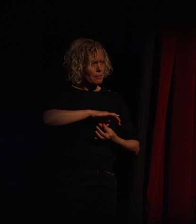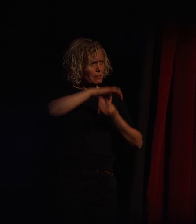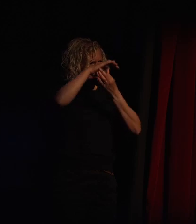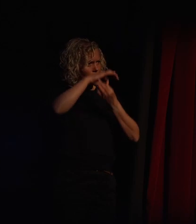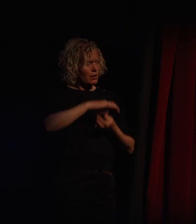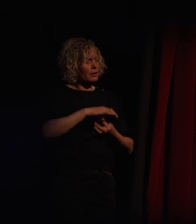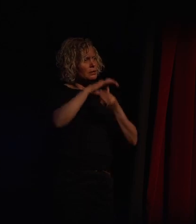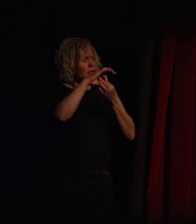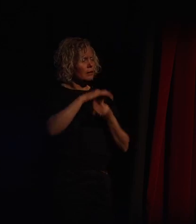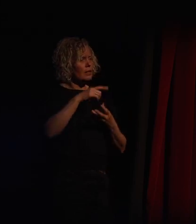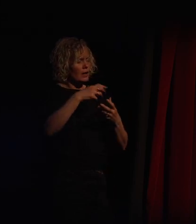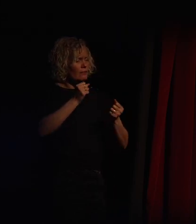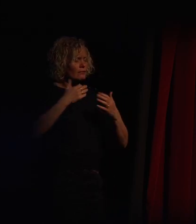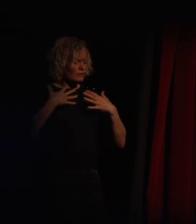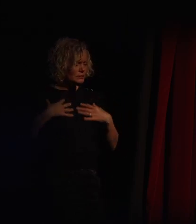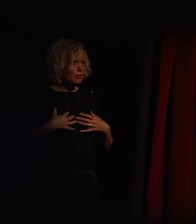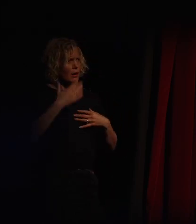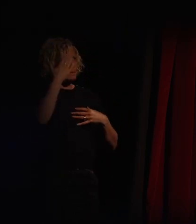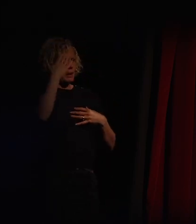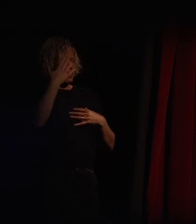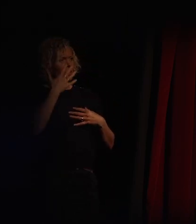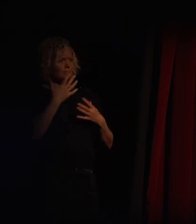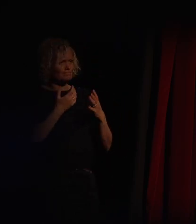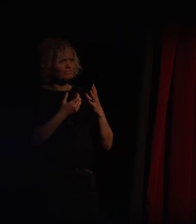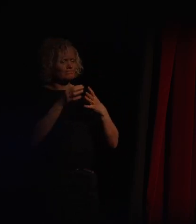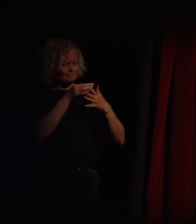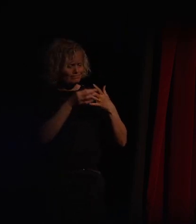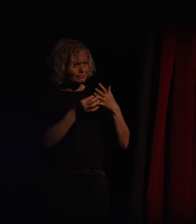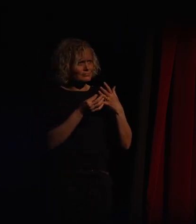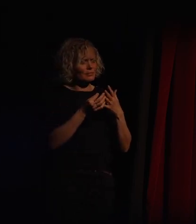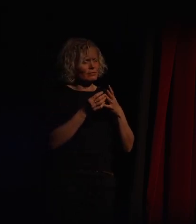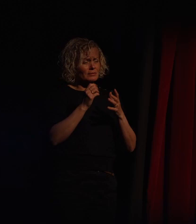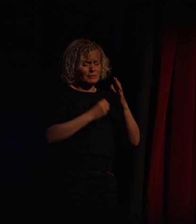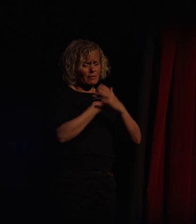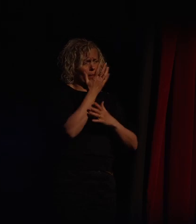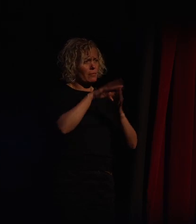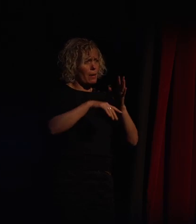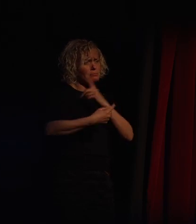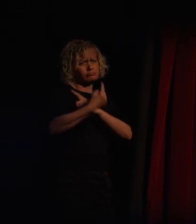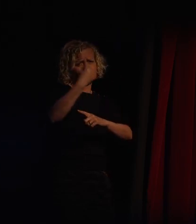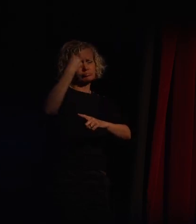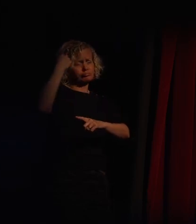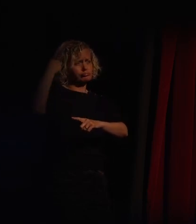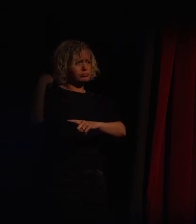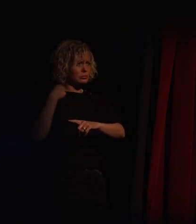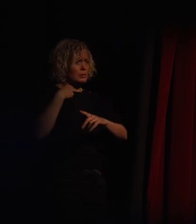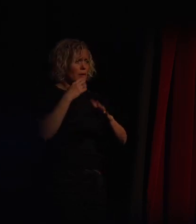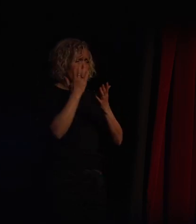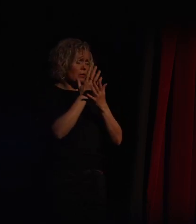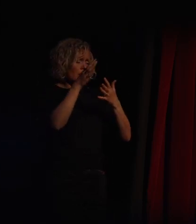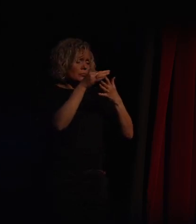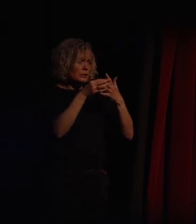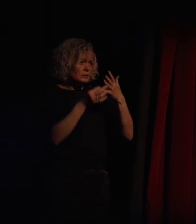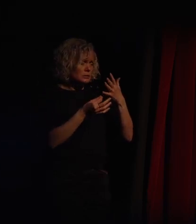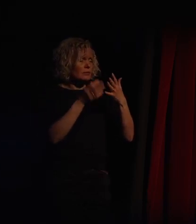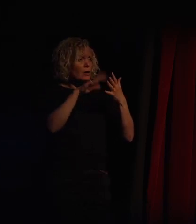believed to have mental and physical health benefits. Evolving from ancient martial arts, the core principles of Tai Chi are based on